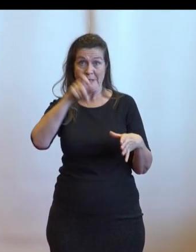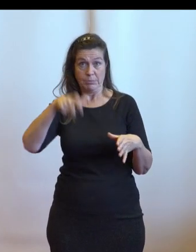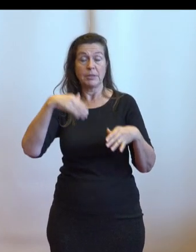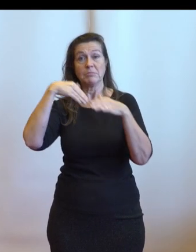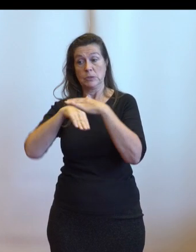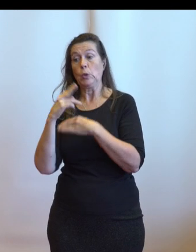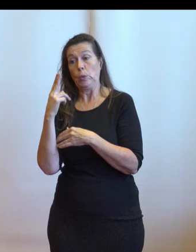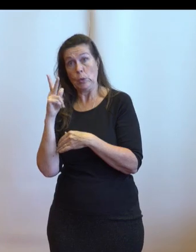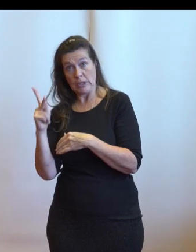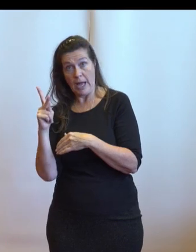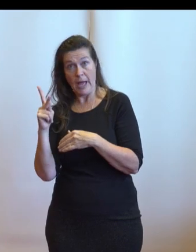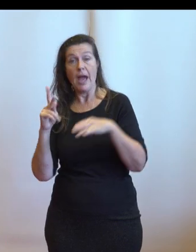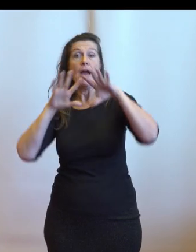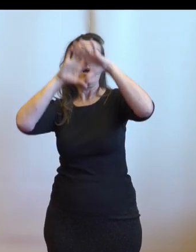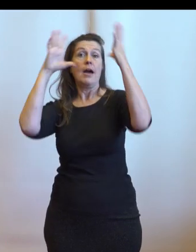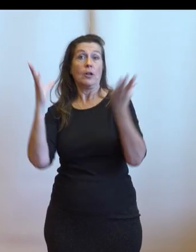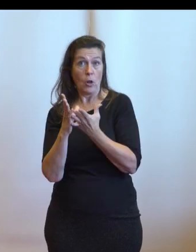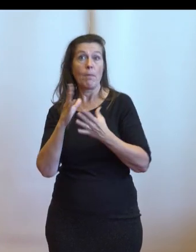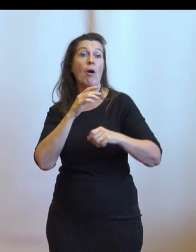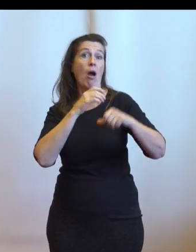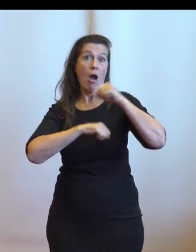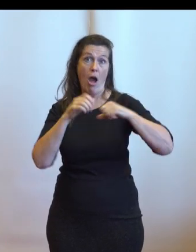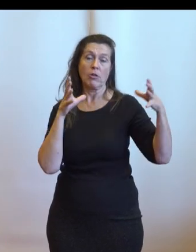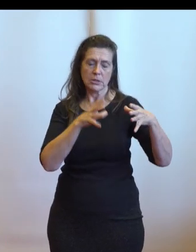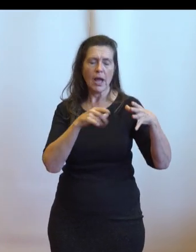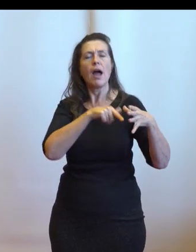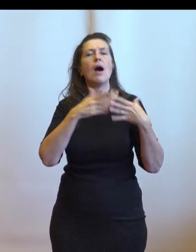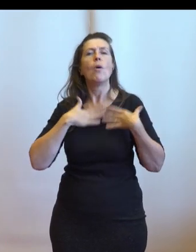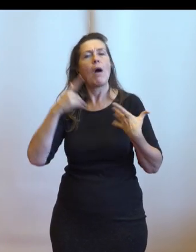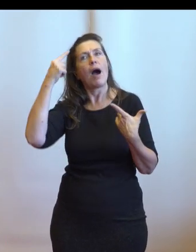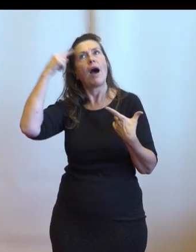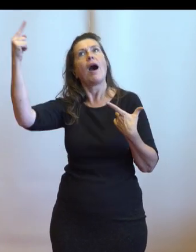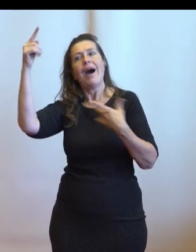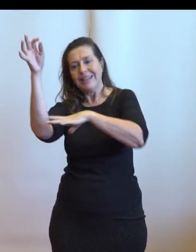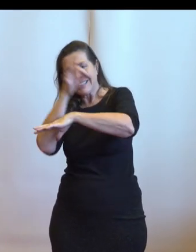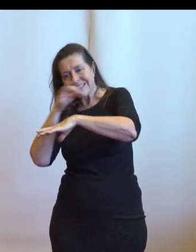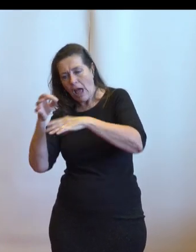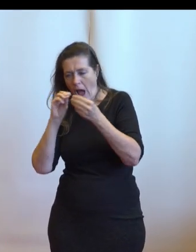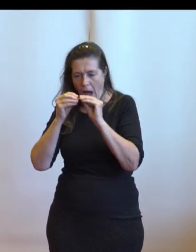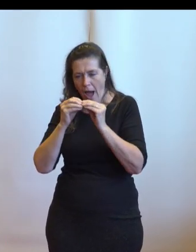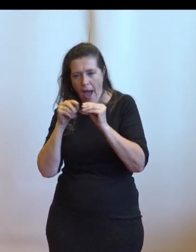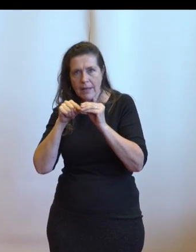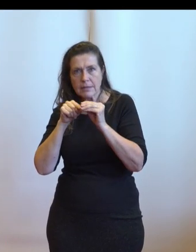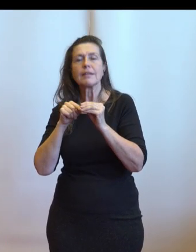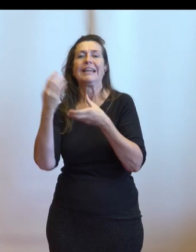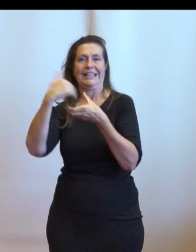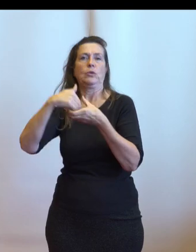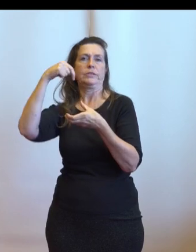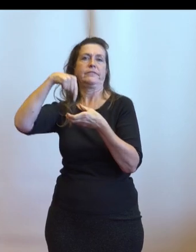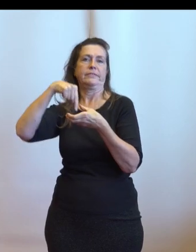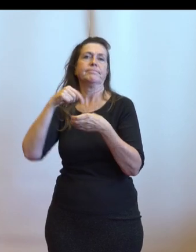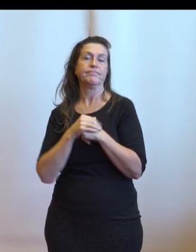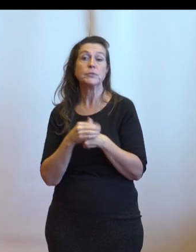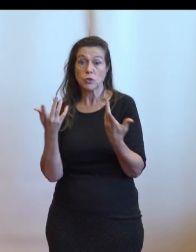global organisations working together to improve the use of inclusive design and accessible technology. As part of this group, we